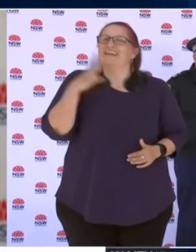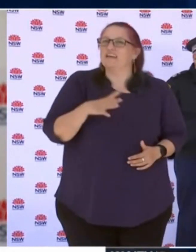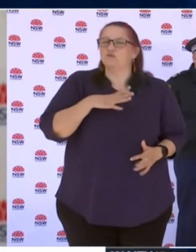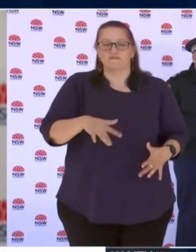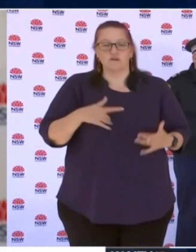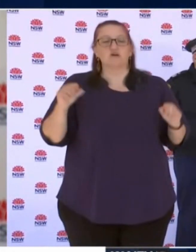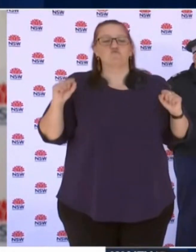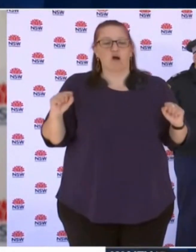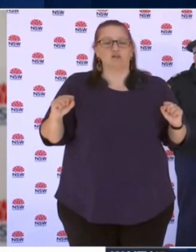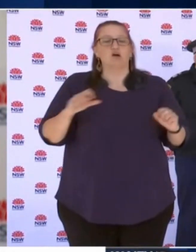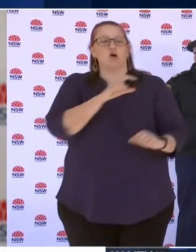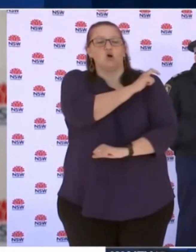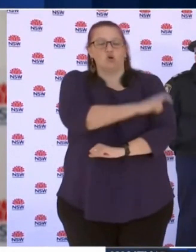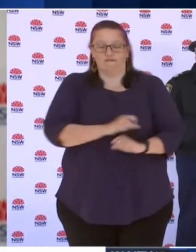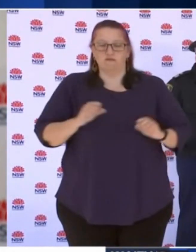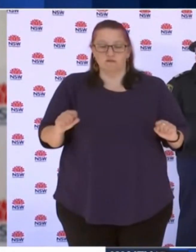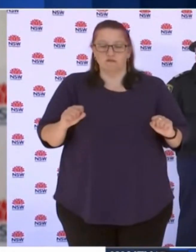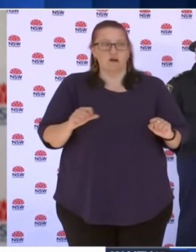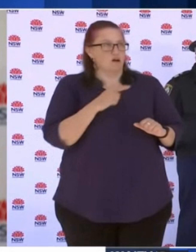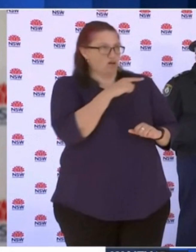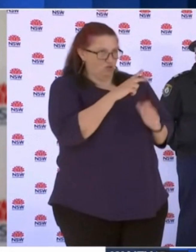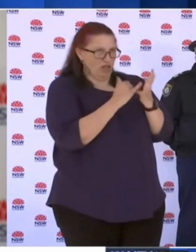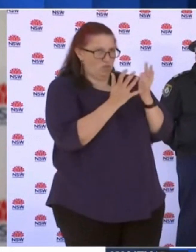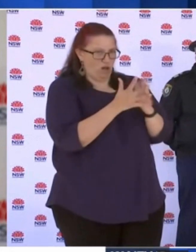have to, no matter where they are in Australia.